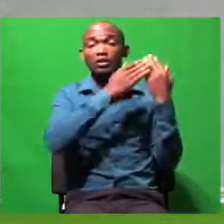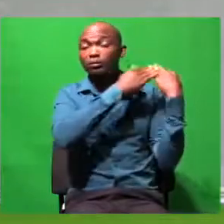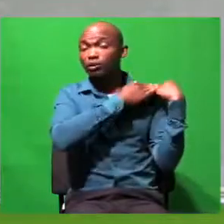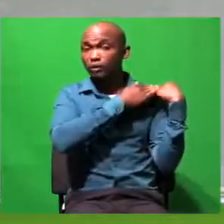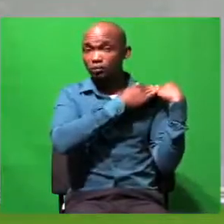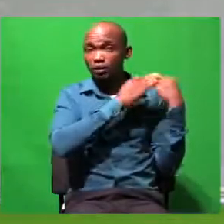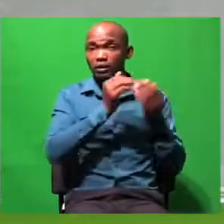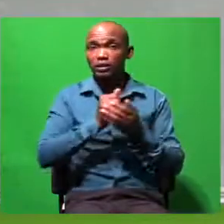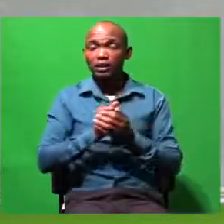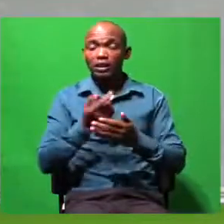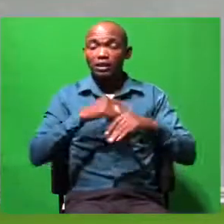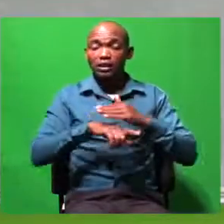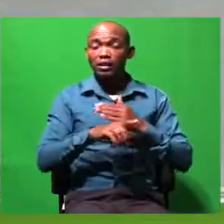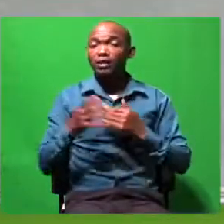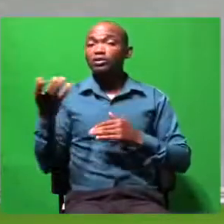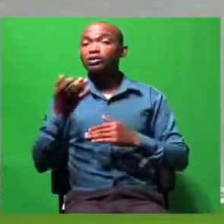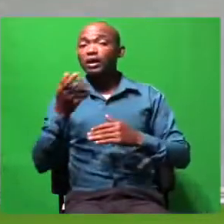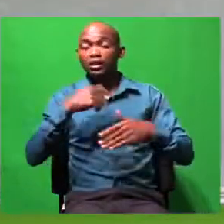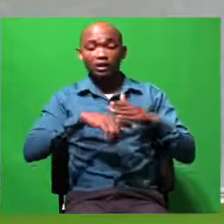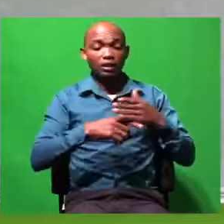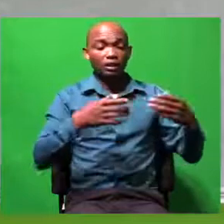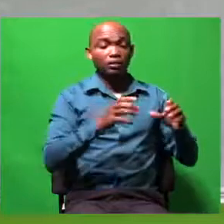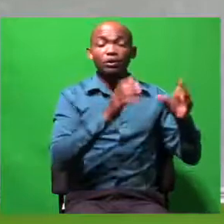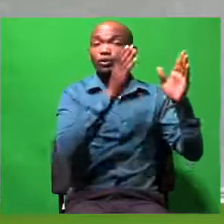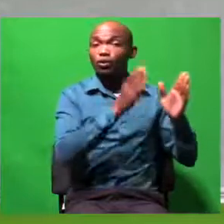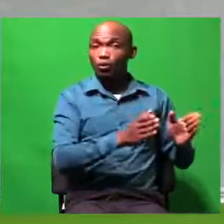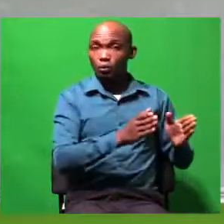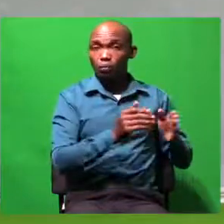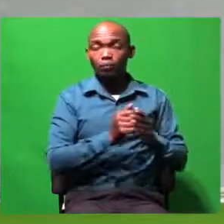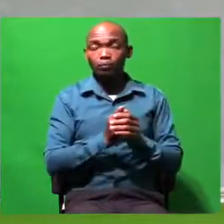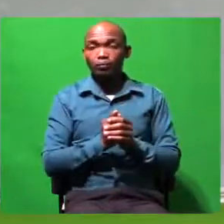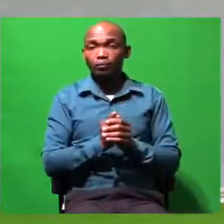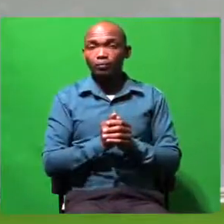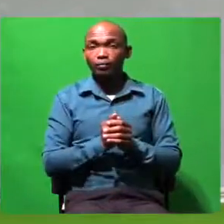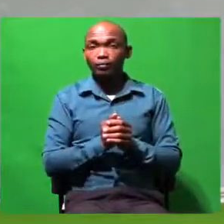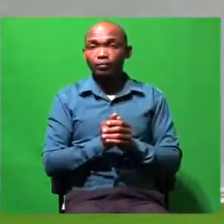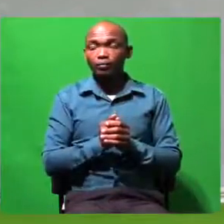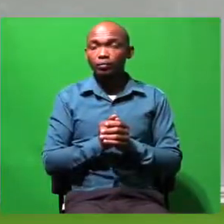the responsibilities of the societies toward those special groups,